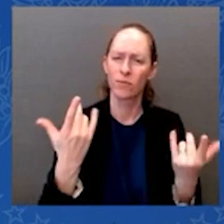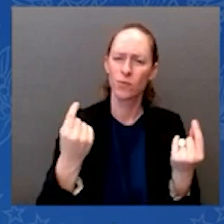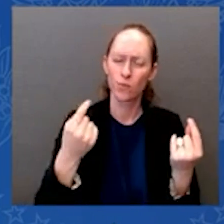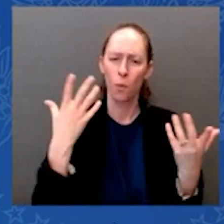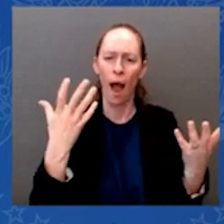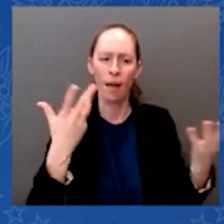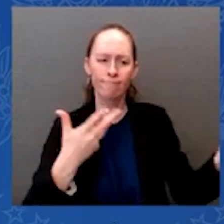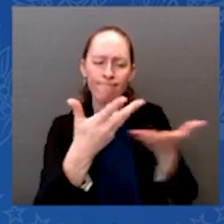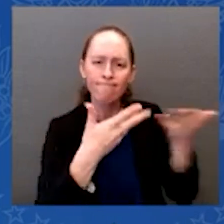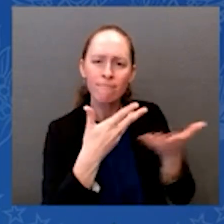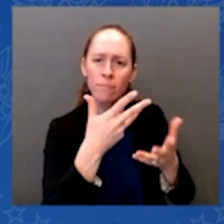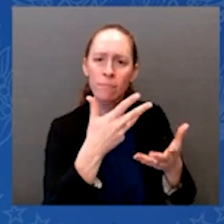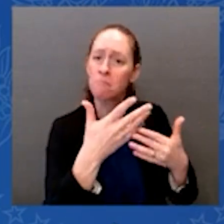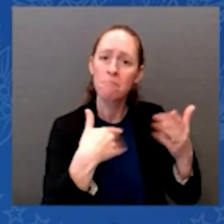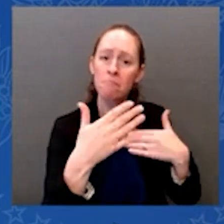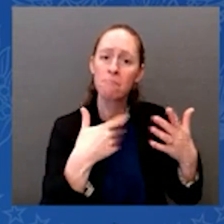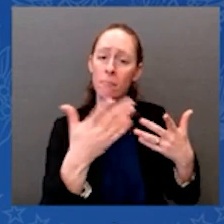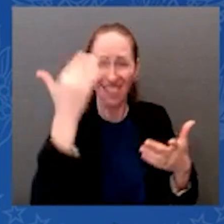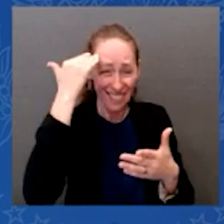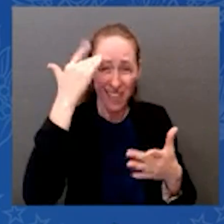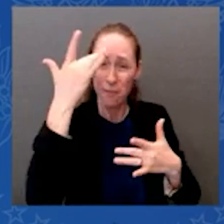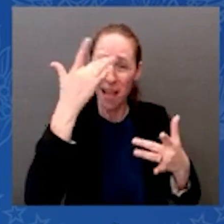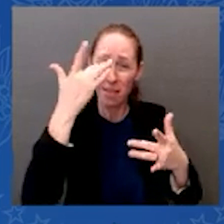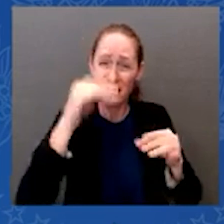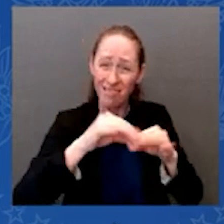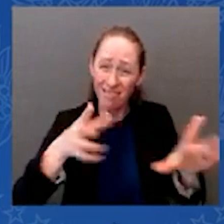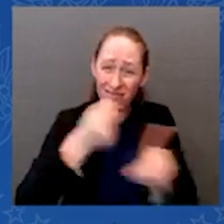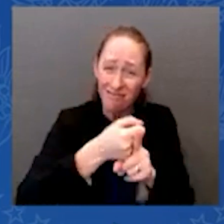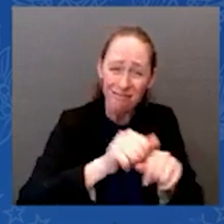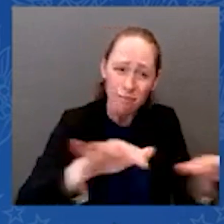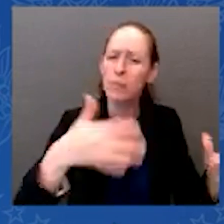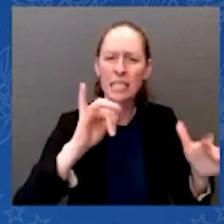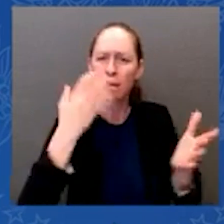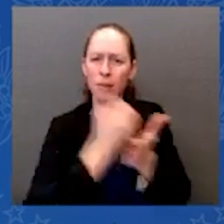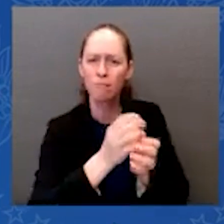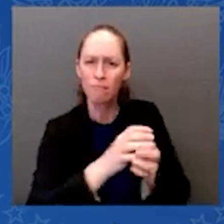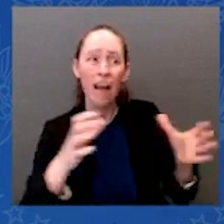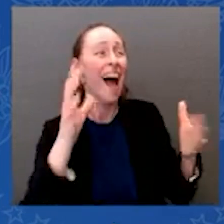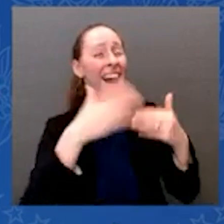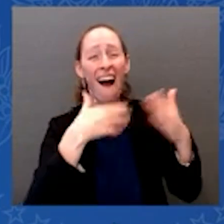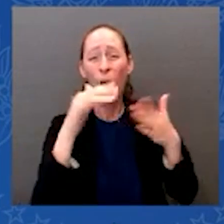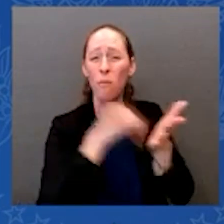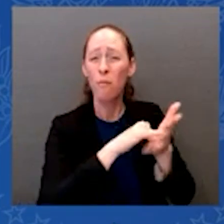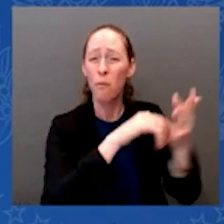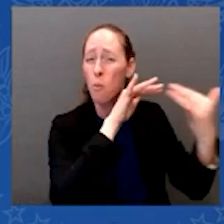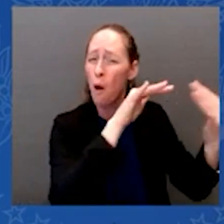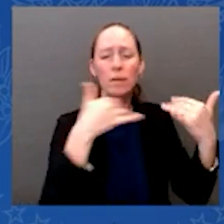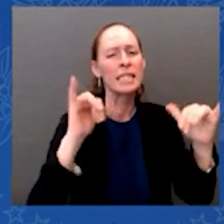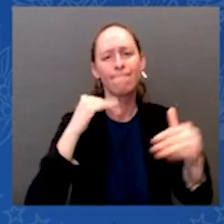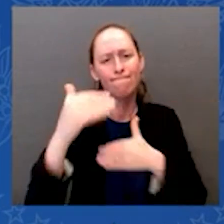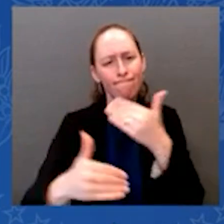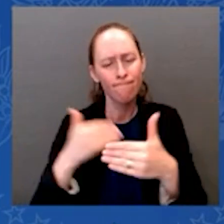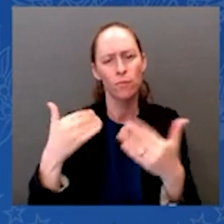to ensure an Indo-Pacific region that's free and open, one that is stable and prosperous, and